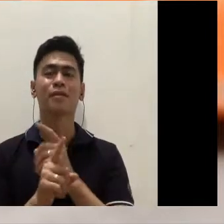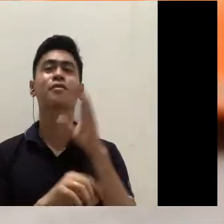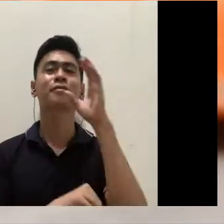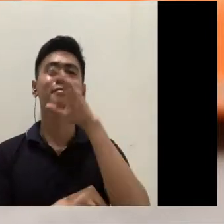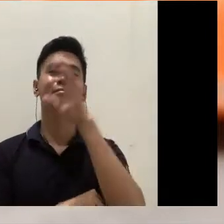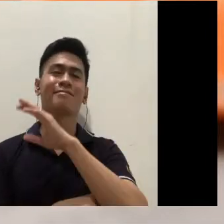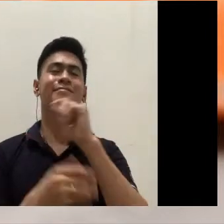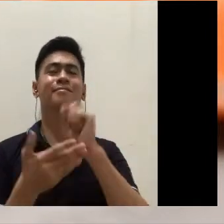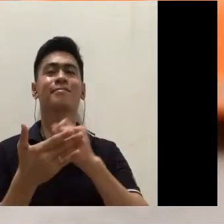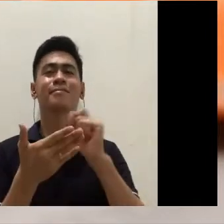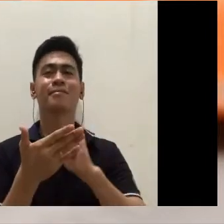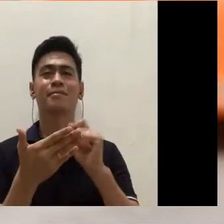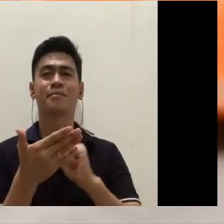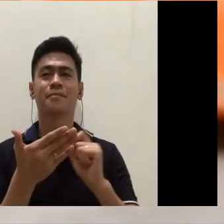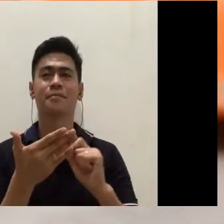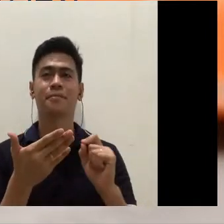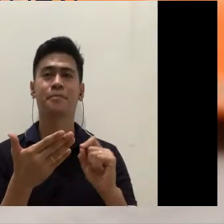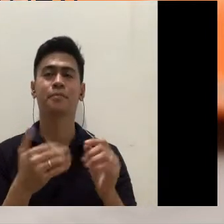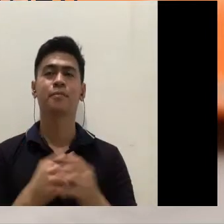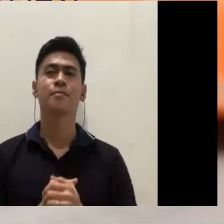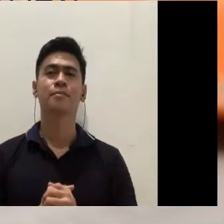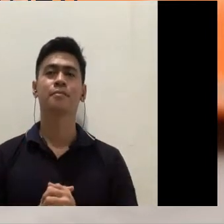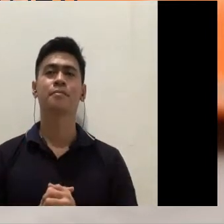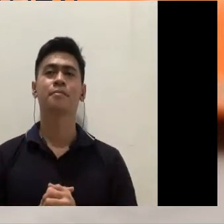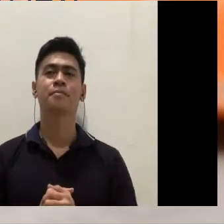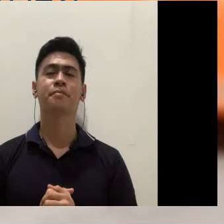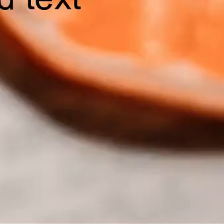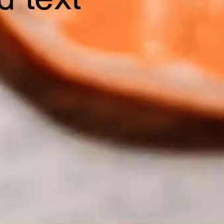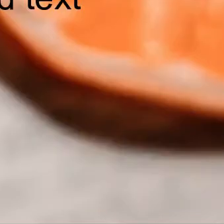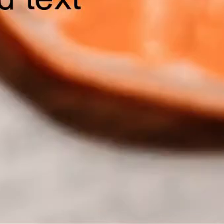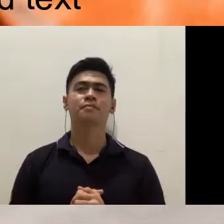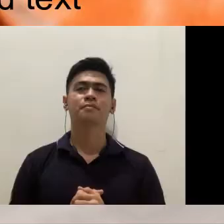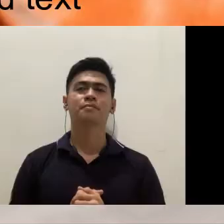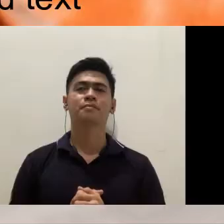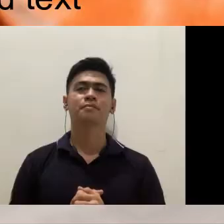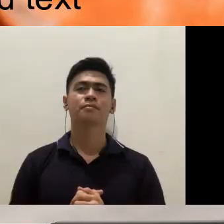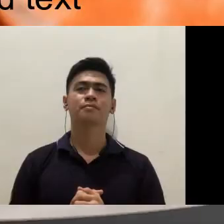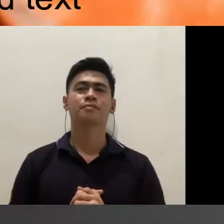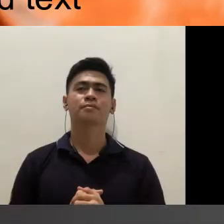right! Let's explore writing!